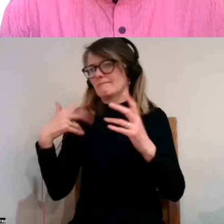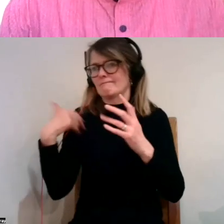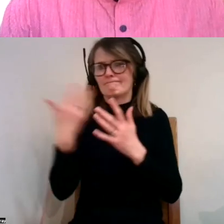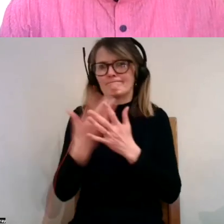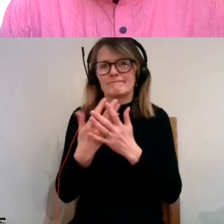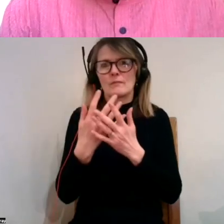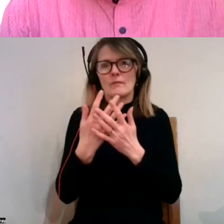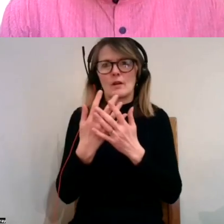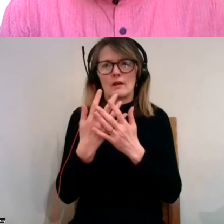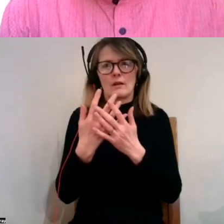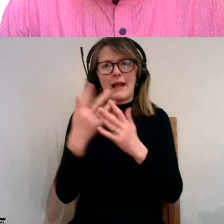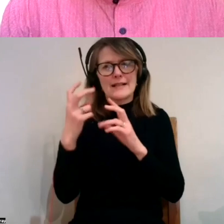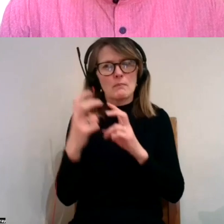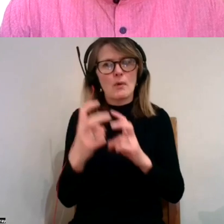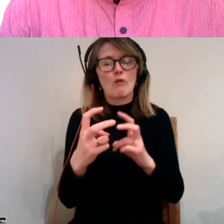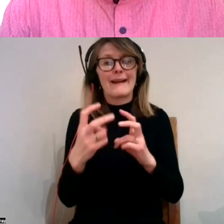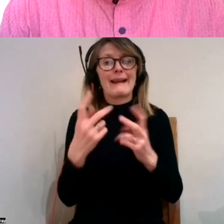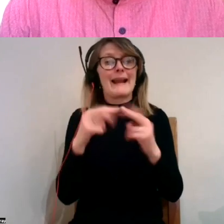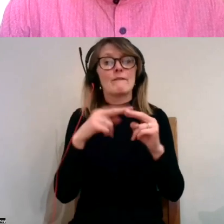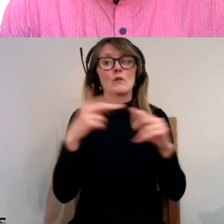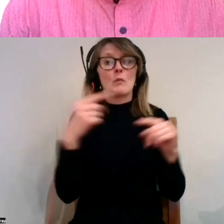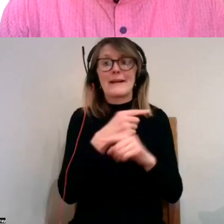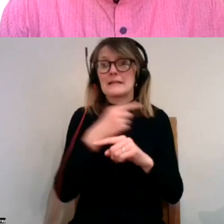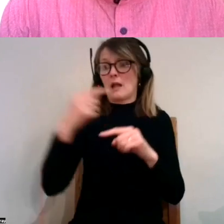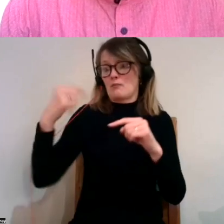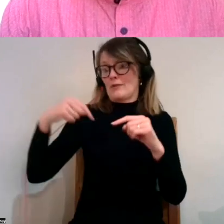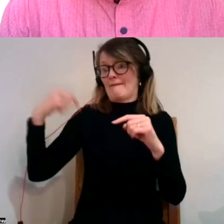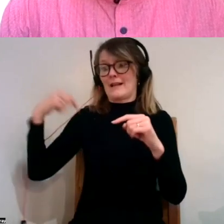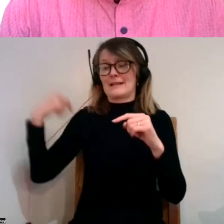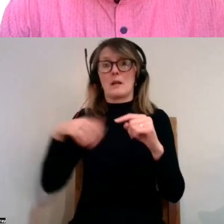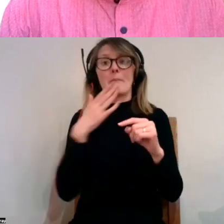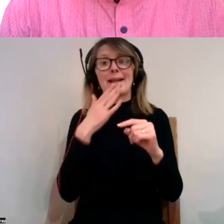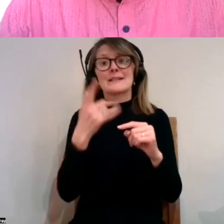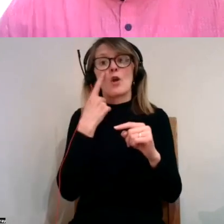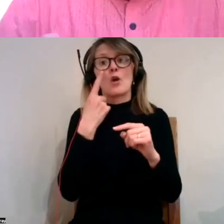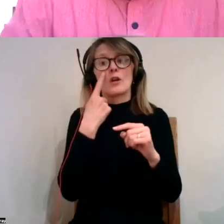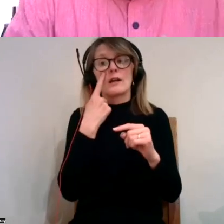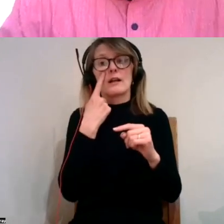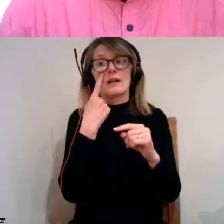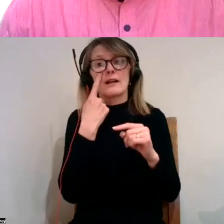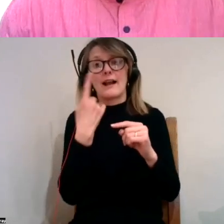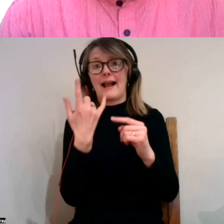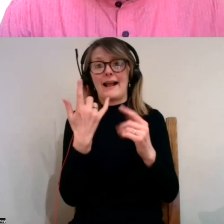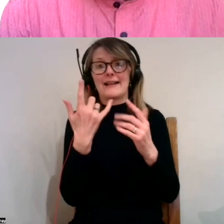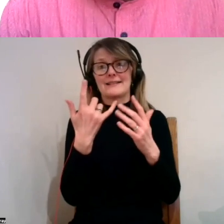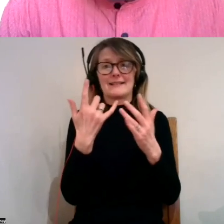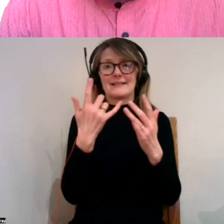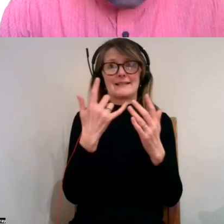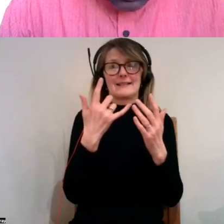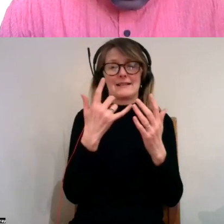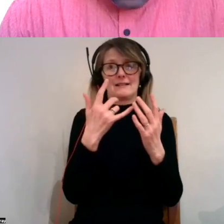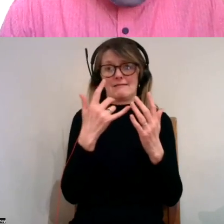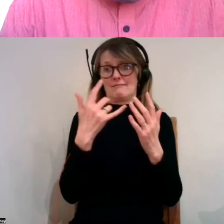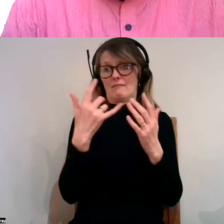have missed the previous ones, please do look at the repertoire of